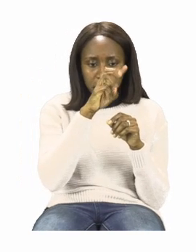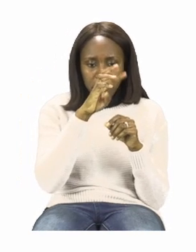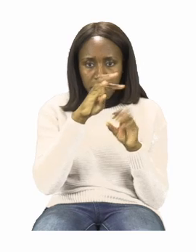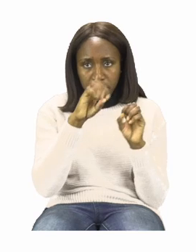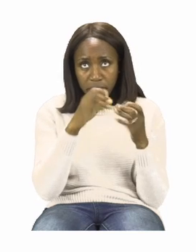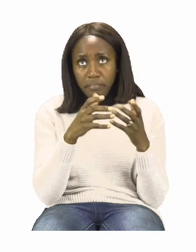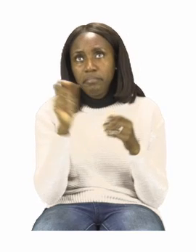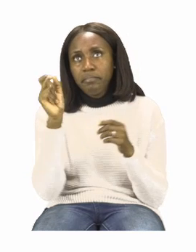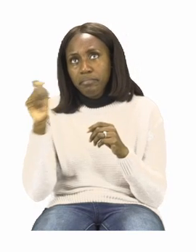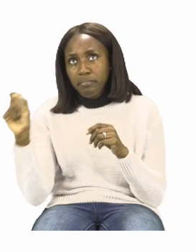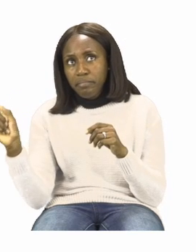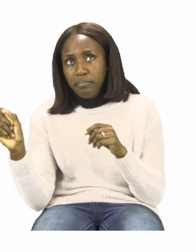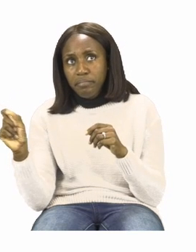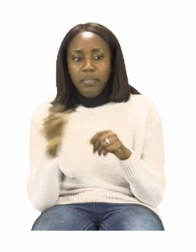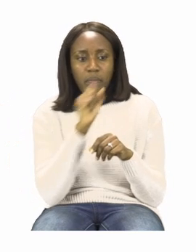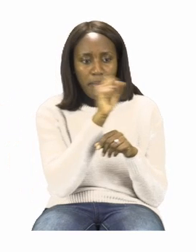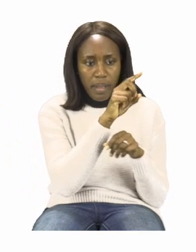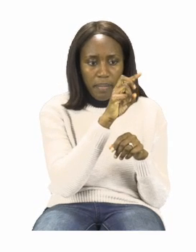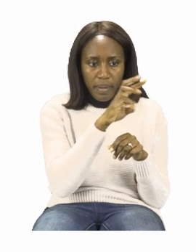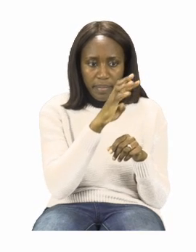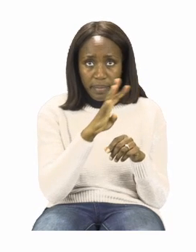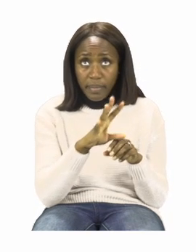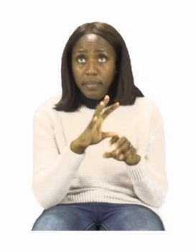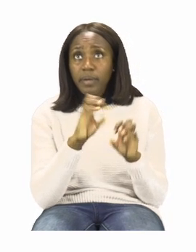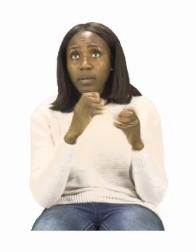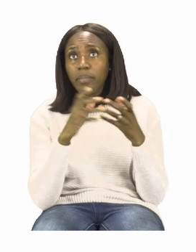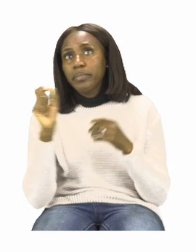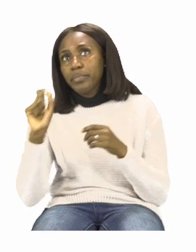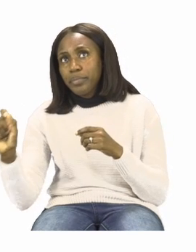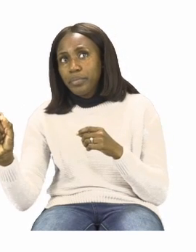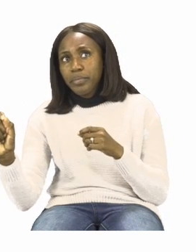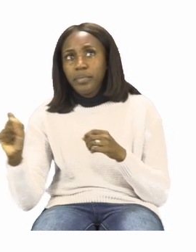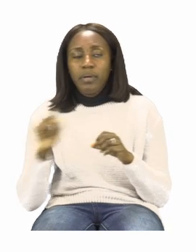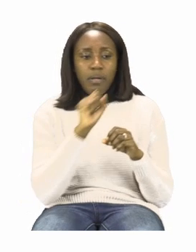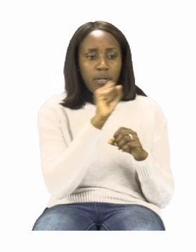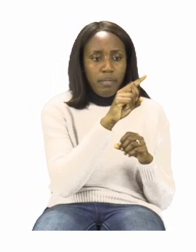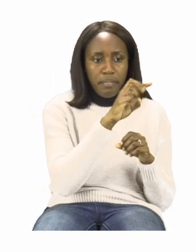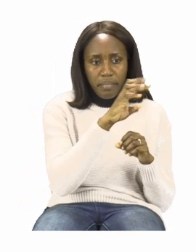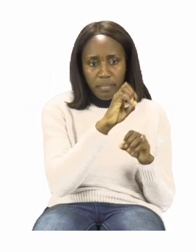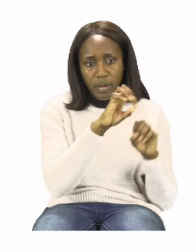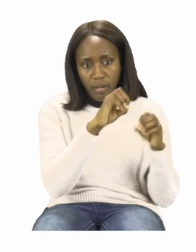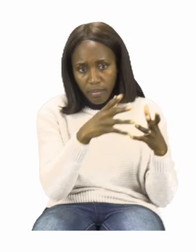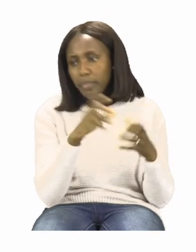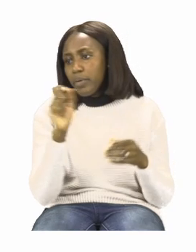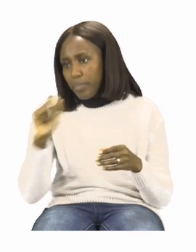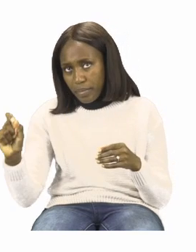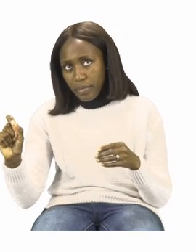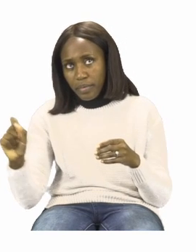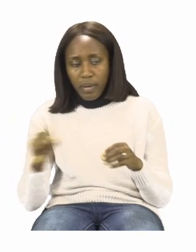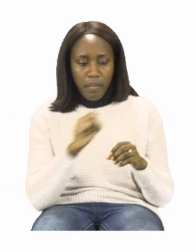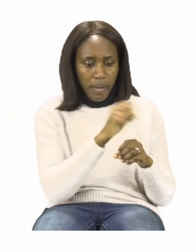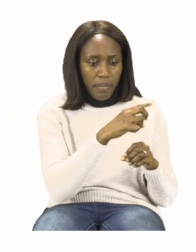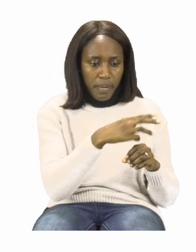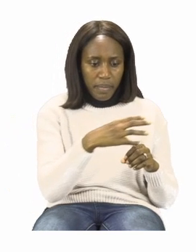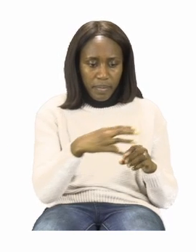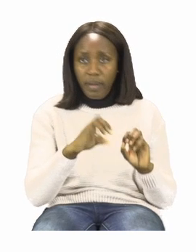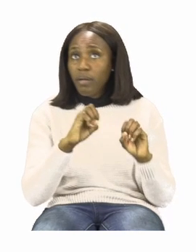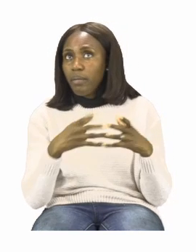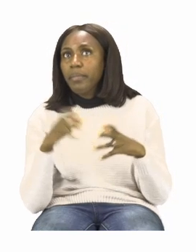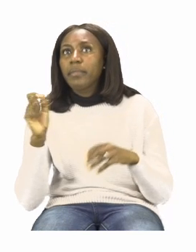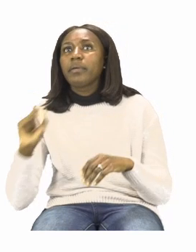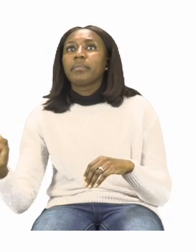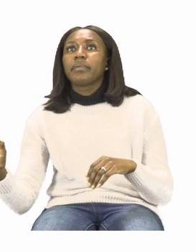many objects you have in each block. And then you write your answer nice and